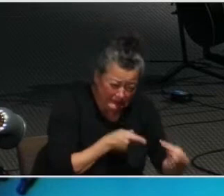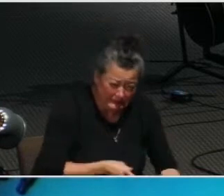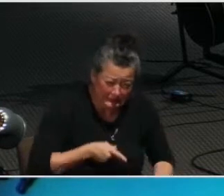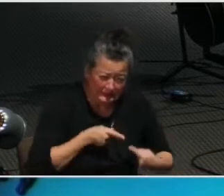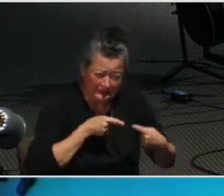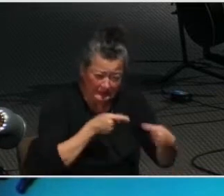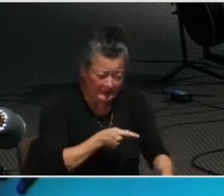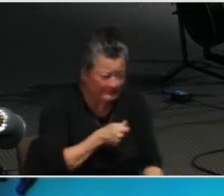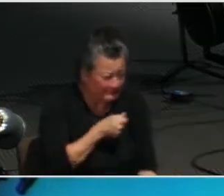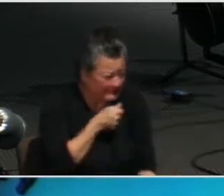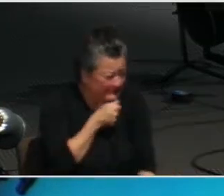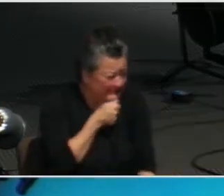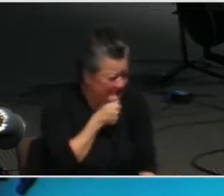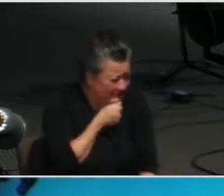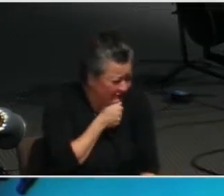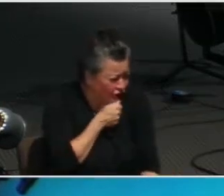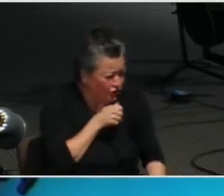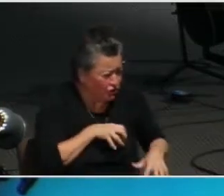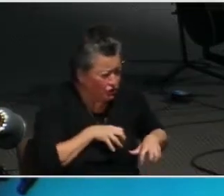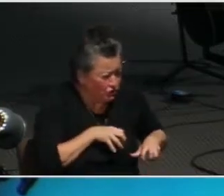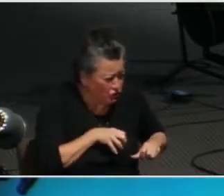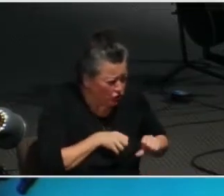suffering unjustly.